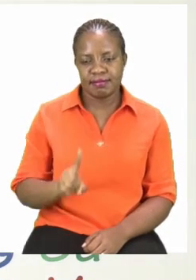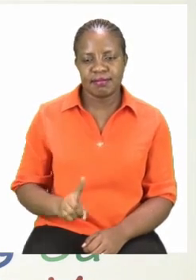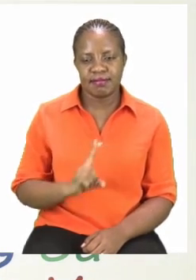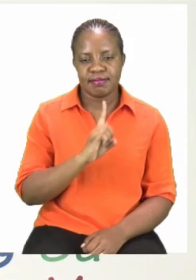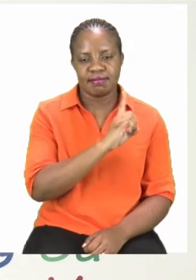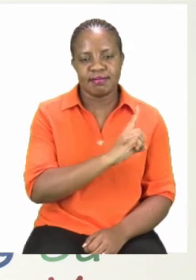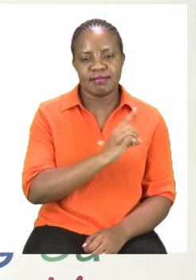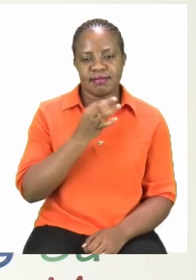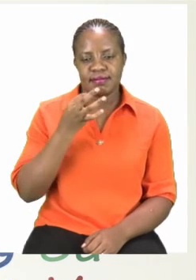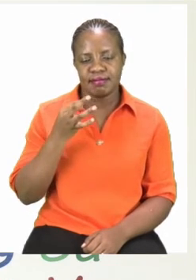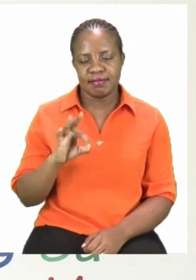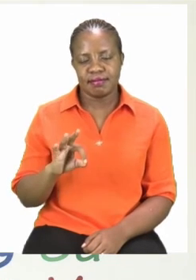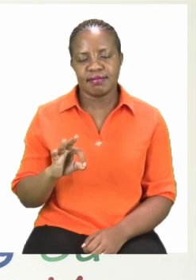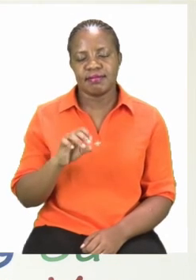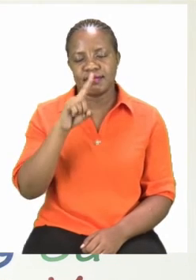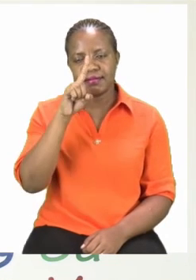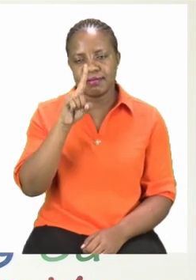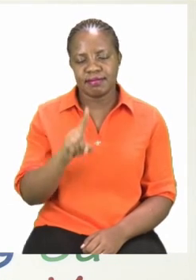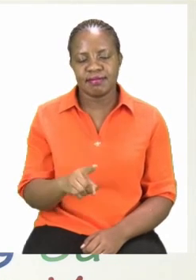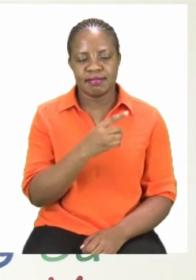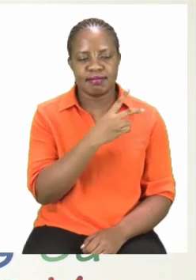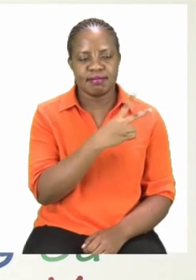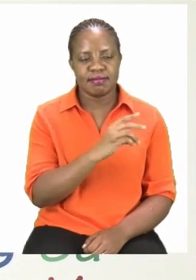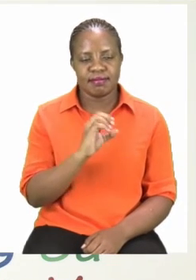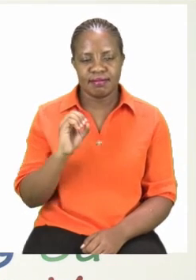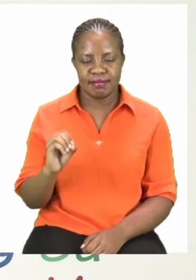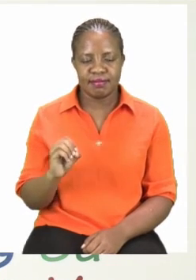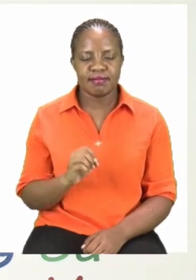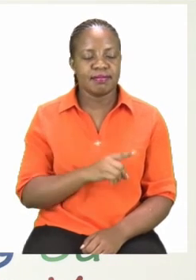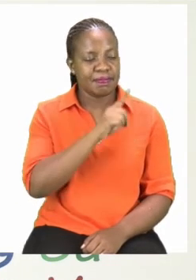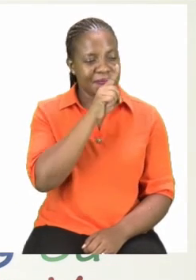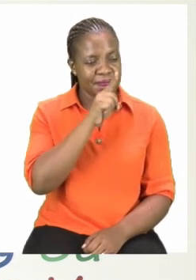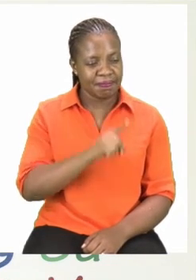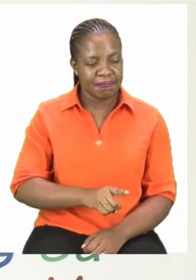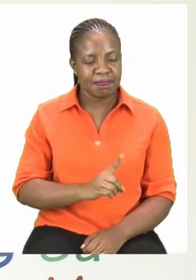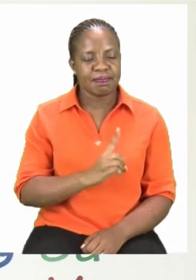19, 20, 21,